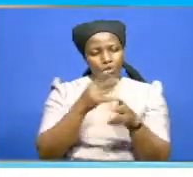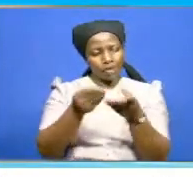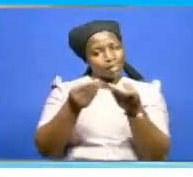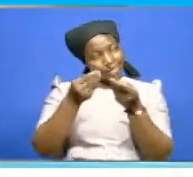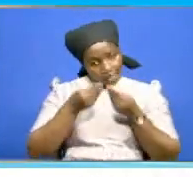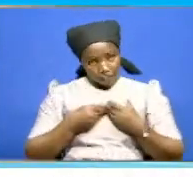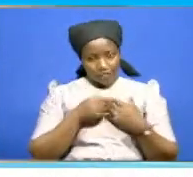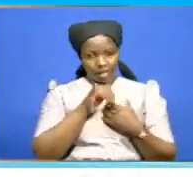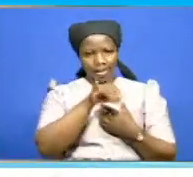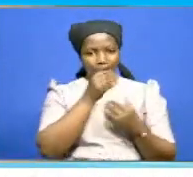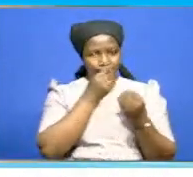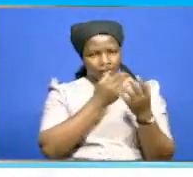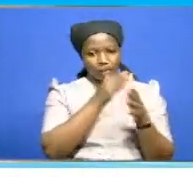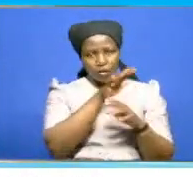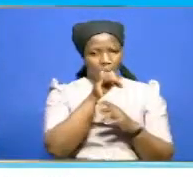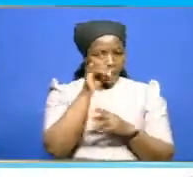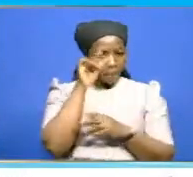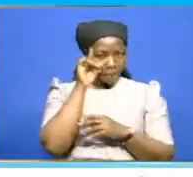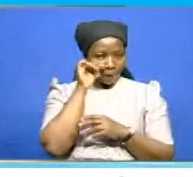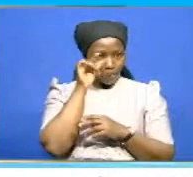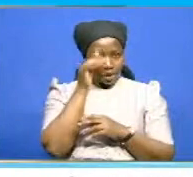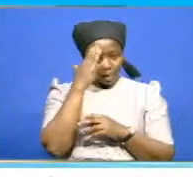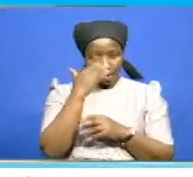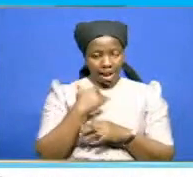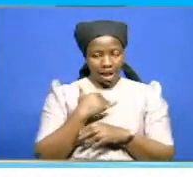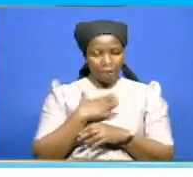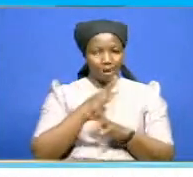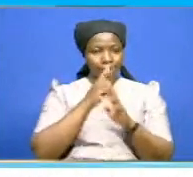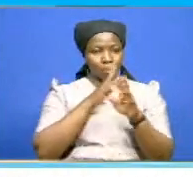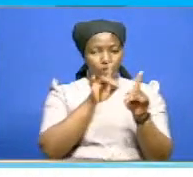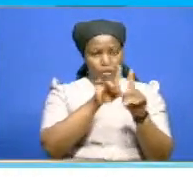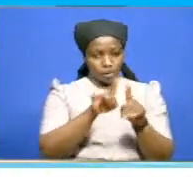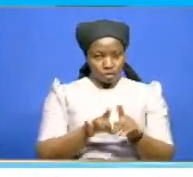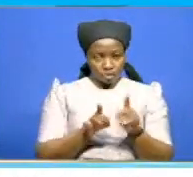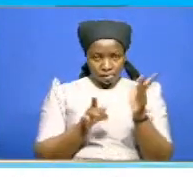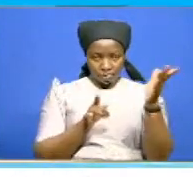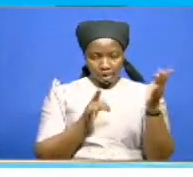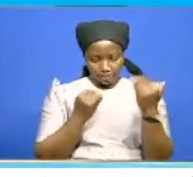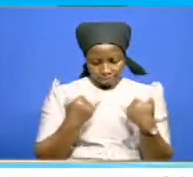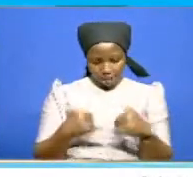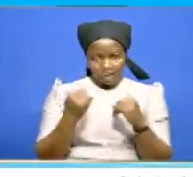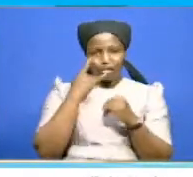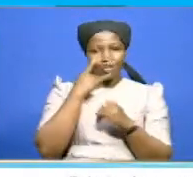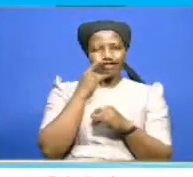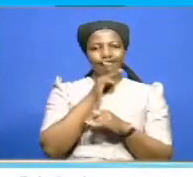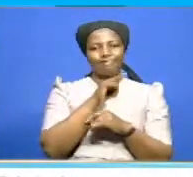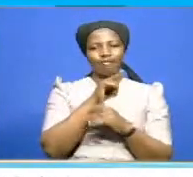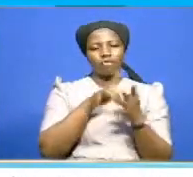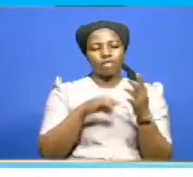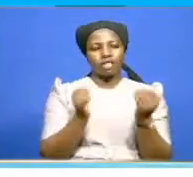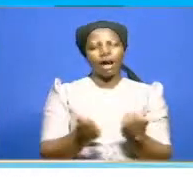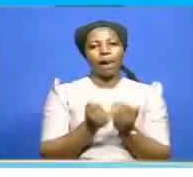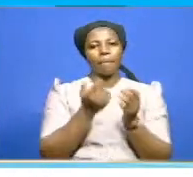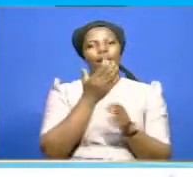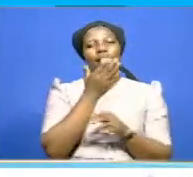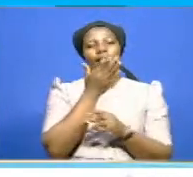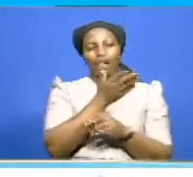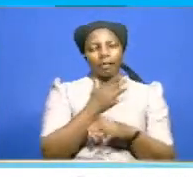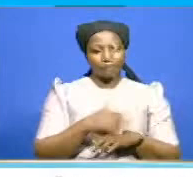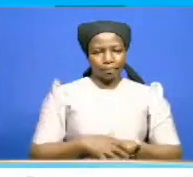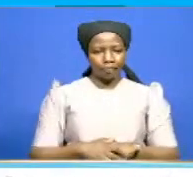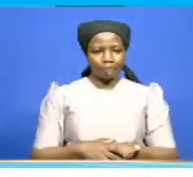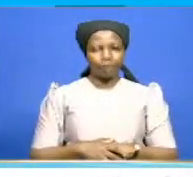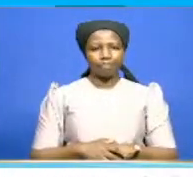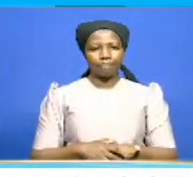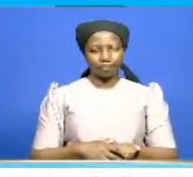from Mombasa, because our reporters are also there and trying to see what exactly is happening around